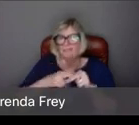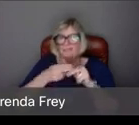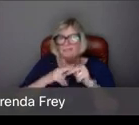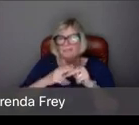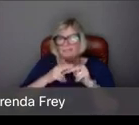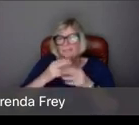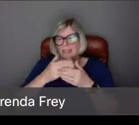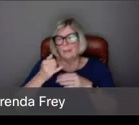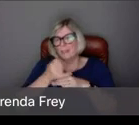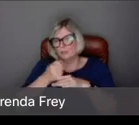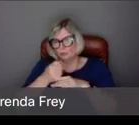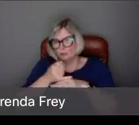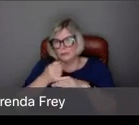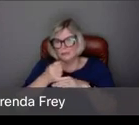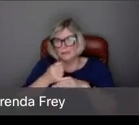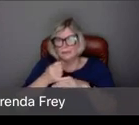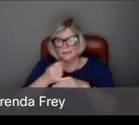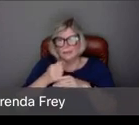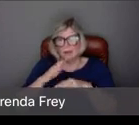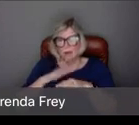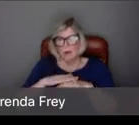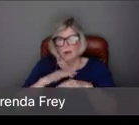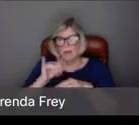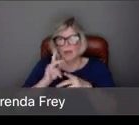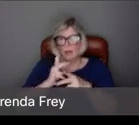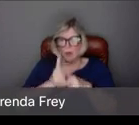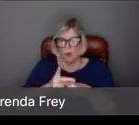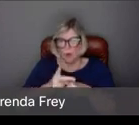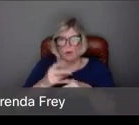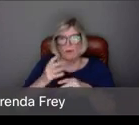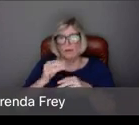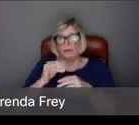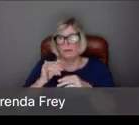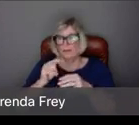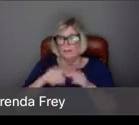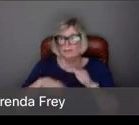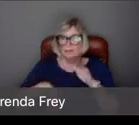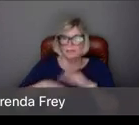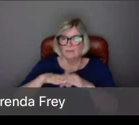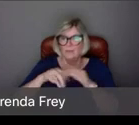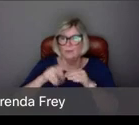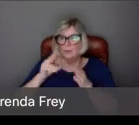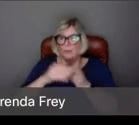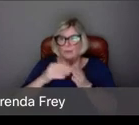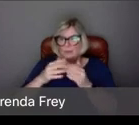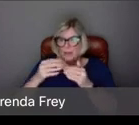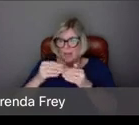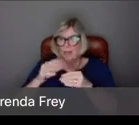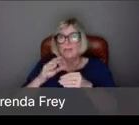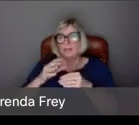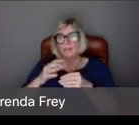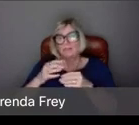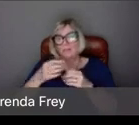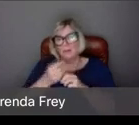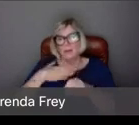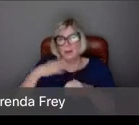some interest on the loan, and it got up to $2,000 now, and it's making my credit look bad.